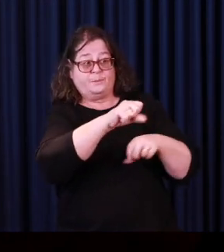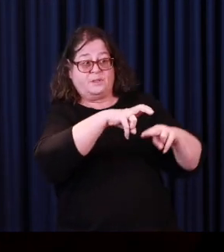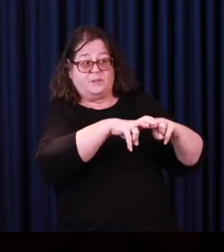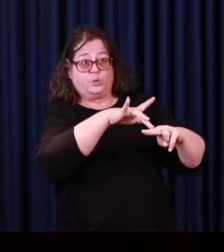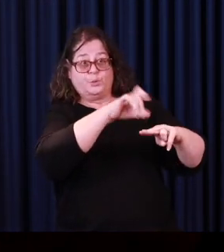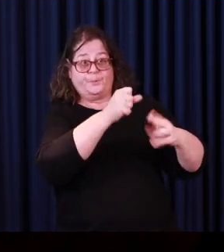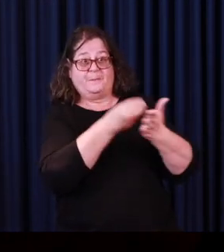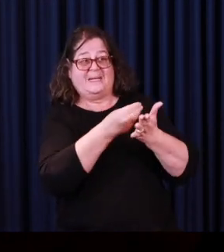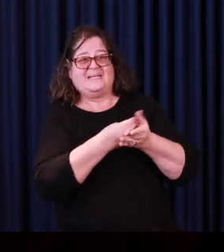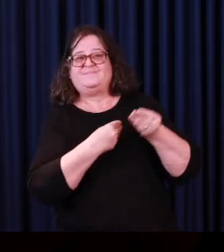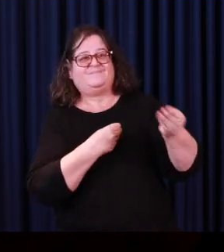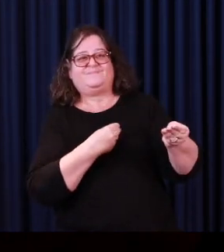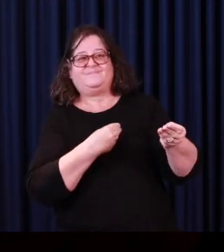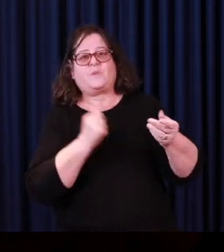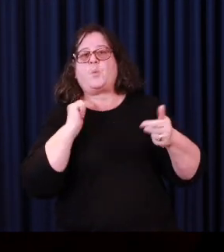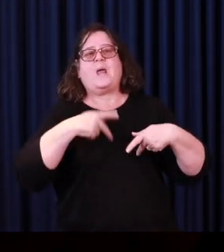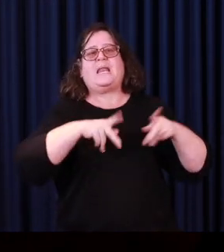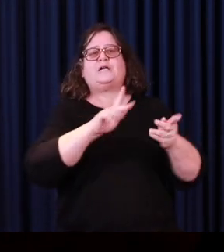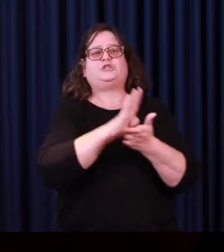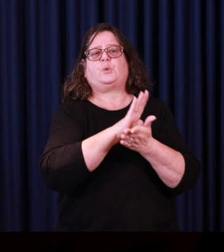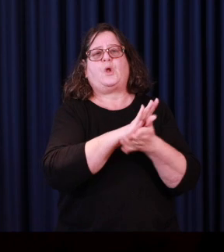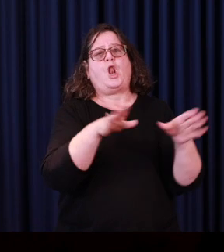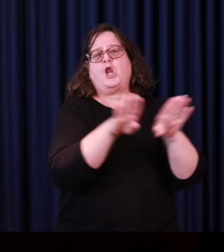remain in a perpetual state of closure.